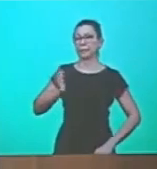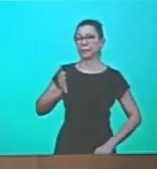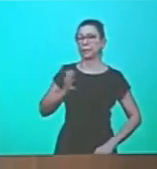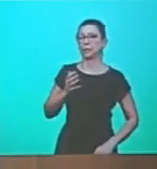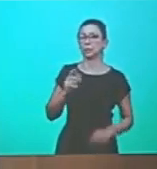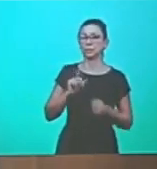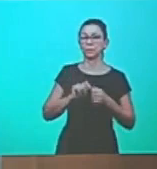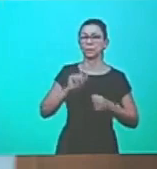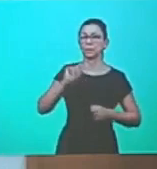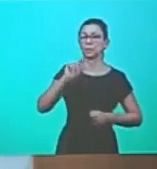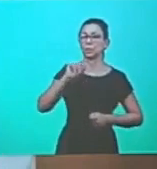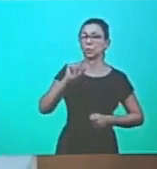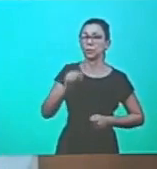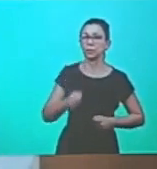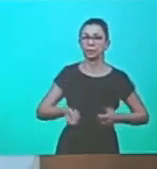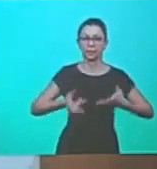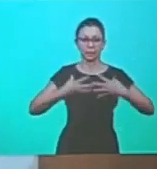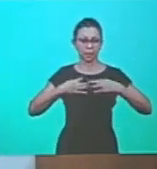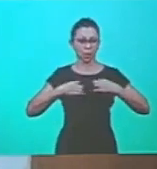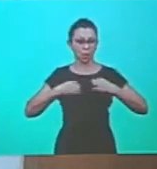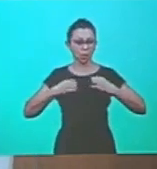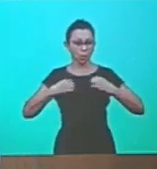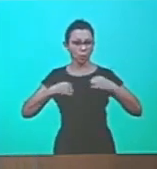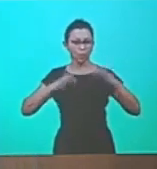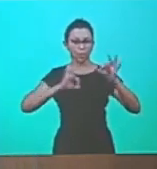he prepared clothing.